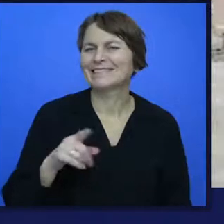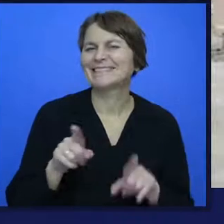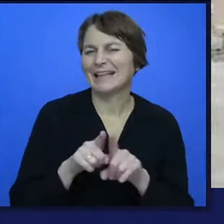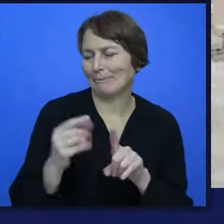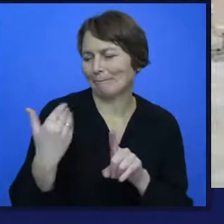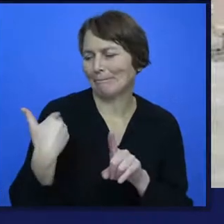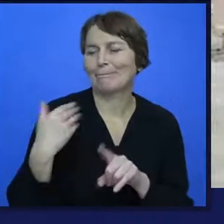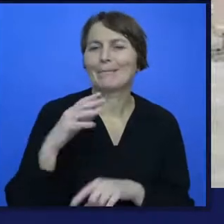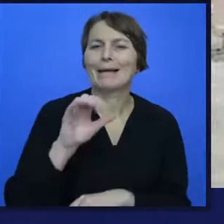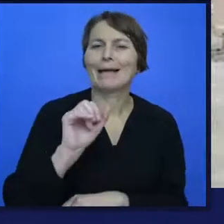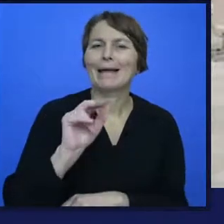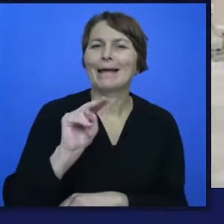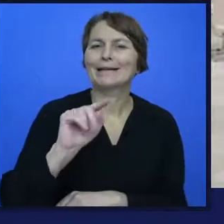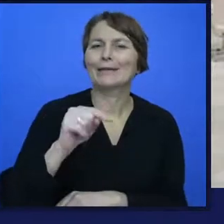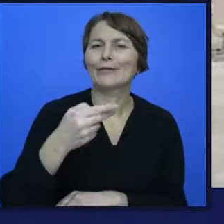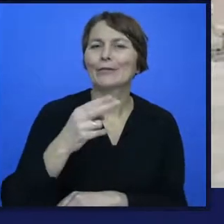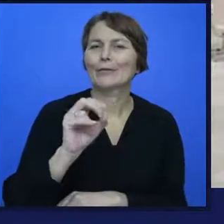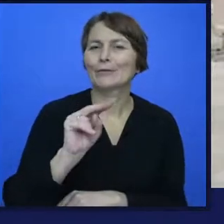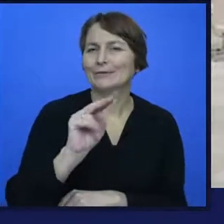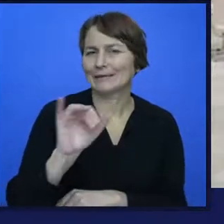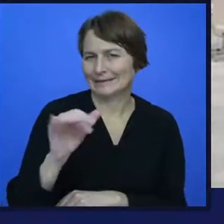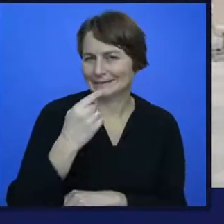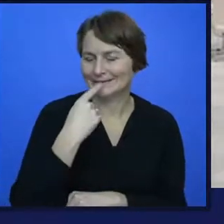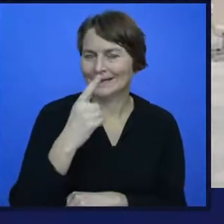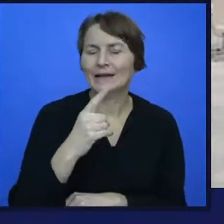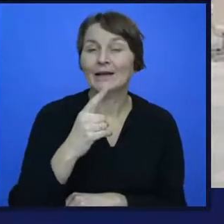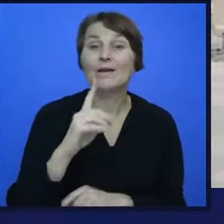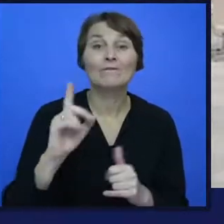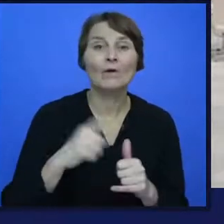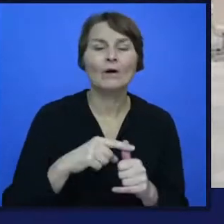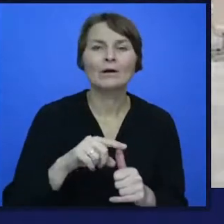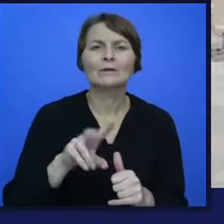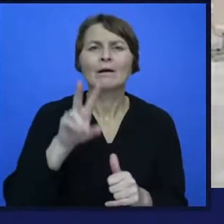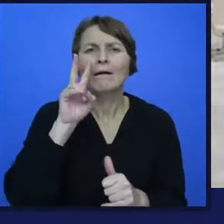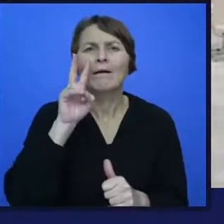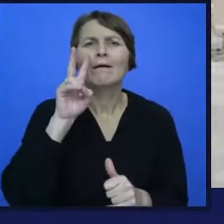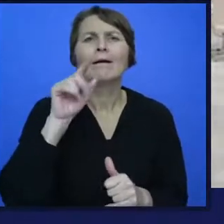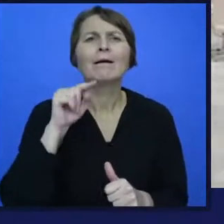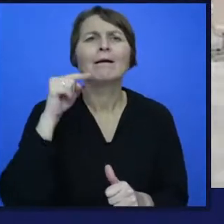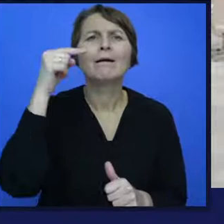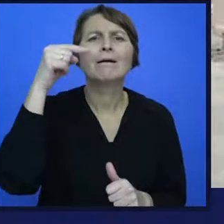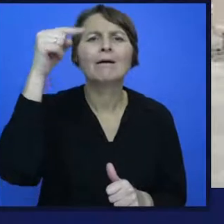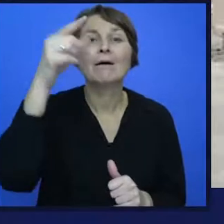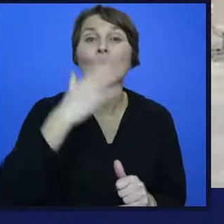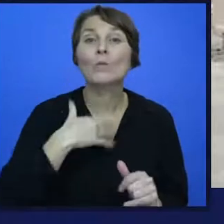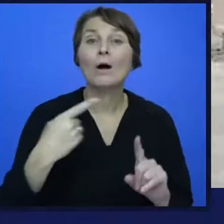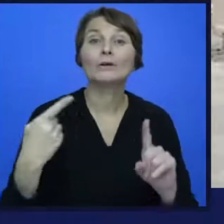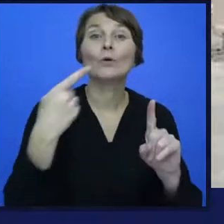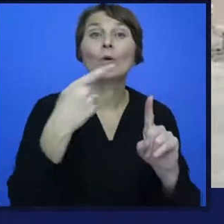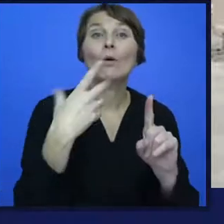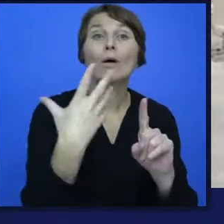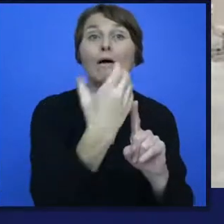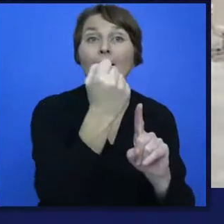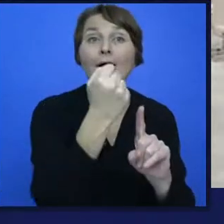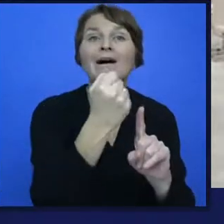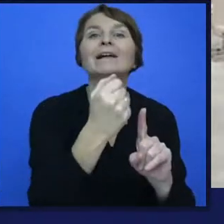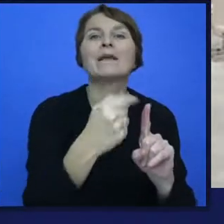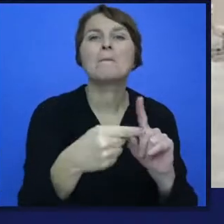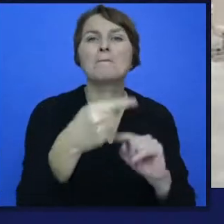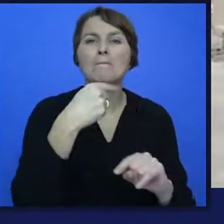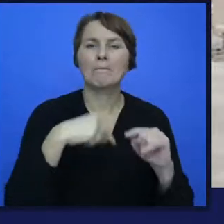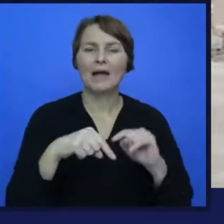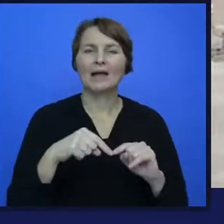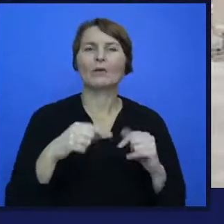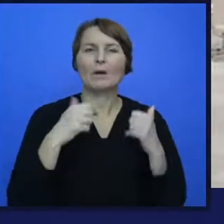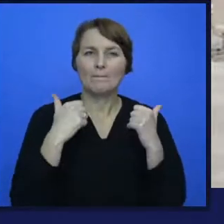sort of decide what the best technology and the best approach for you is. And, you know, just